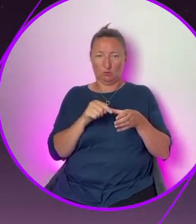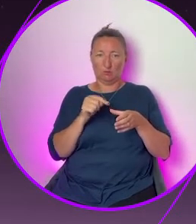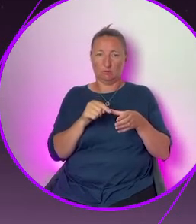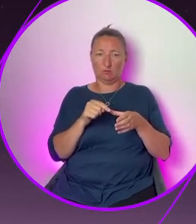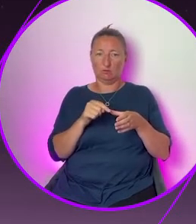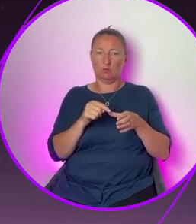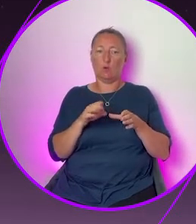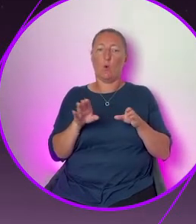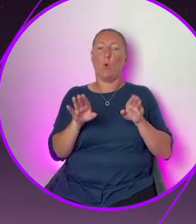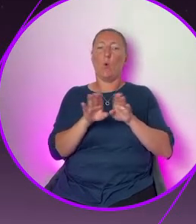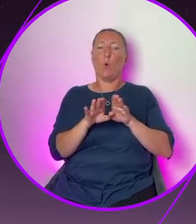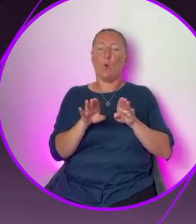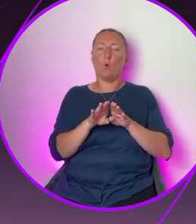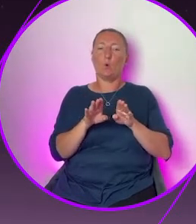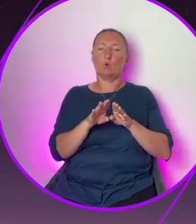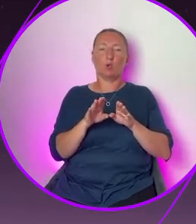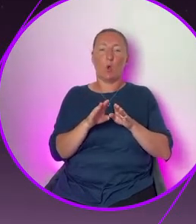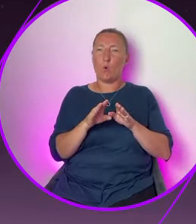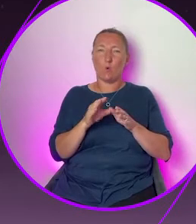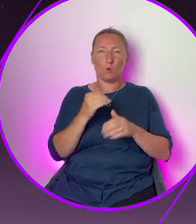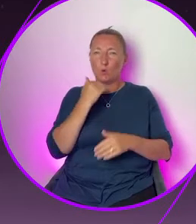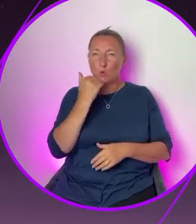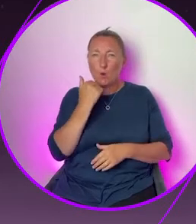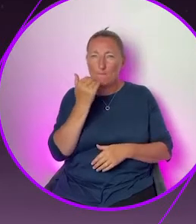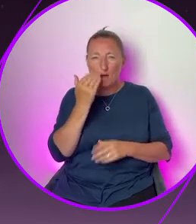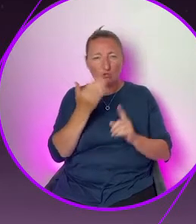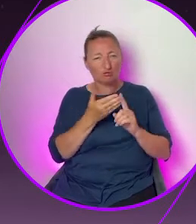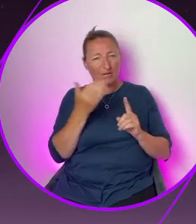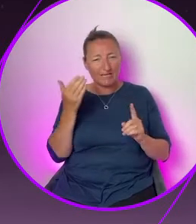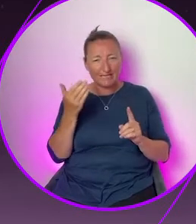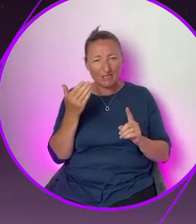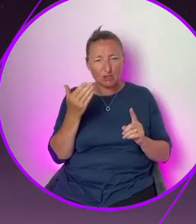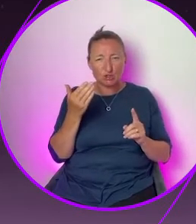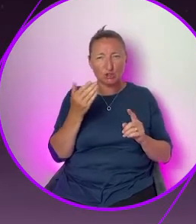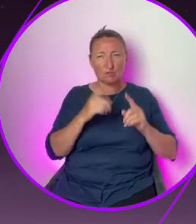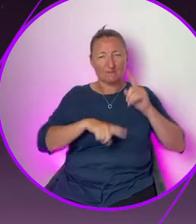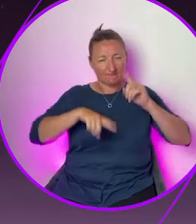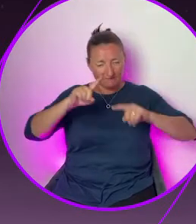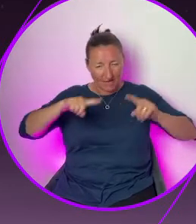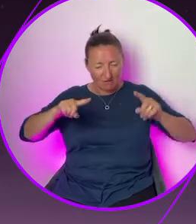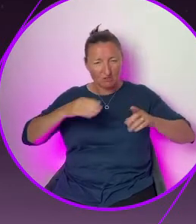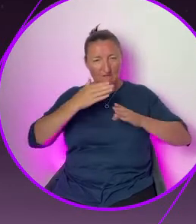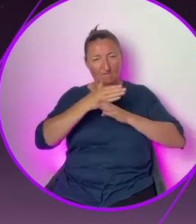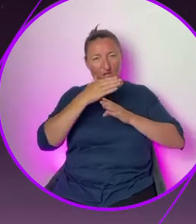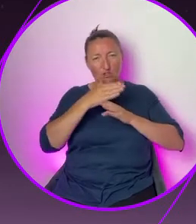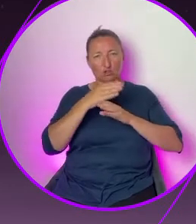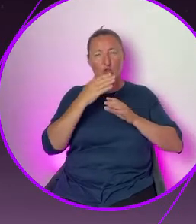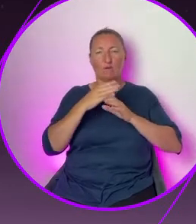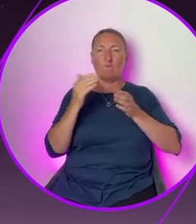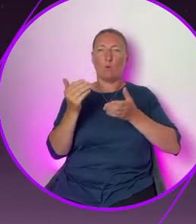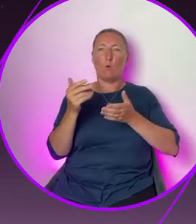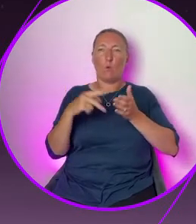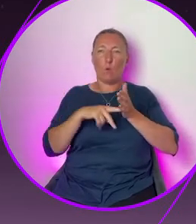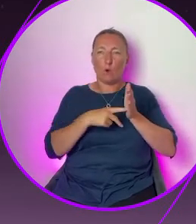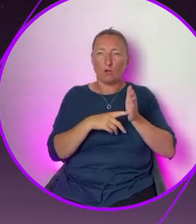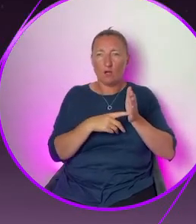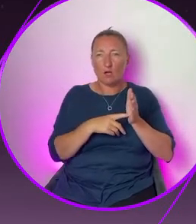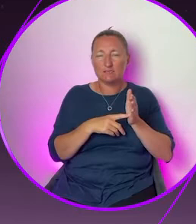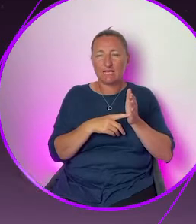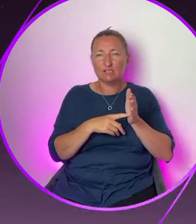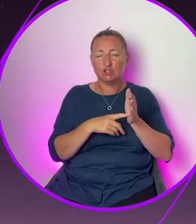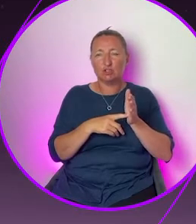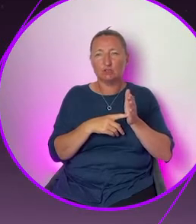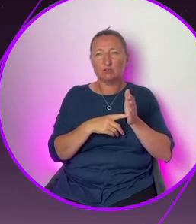is also a lack of recognition that the various functions that these organizations can serve, the ones that we describe in those